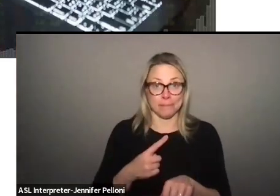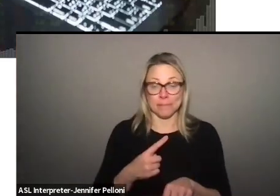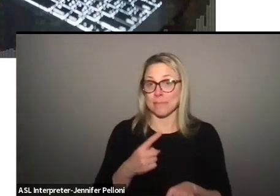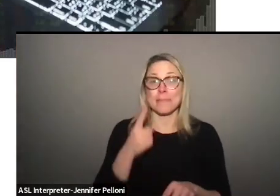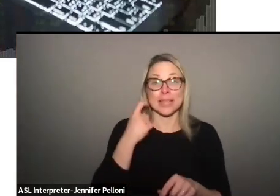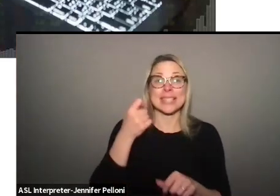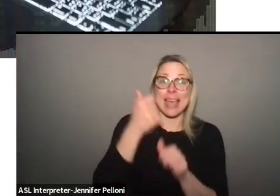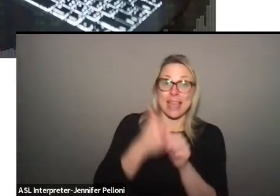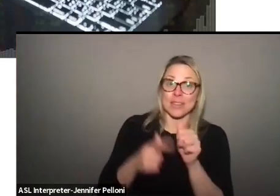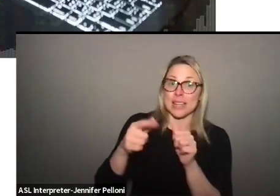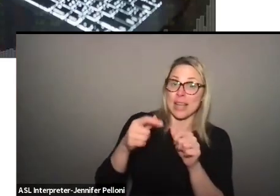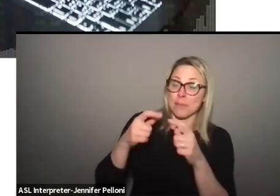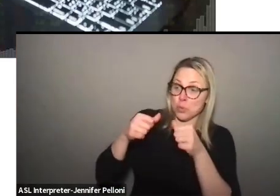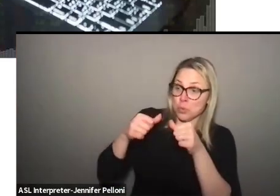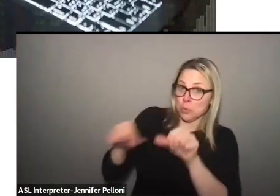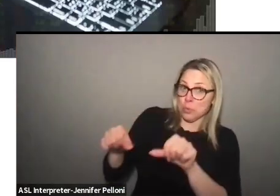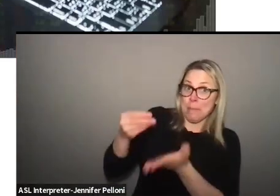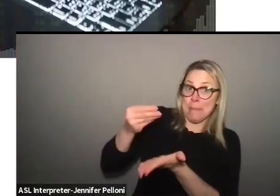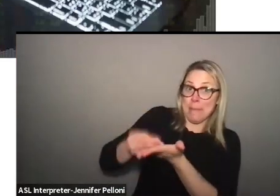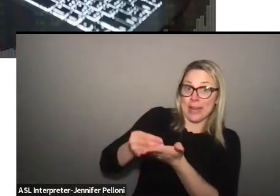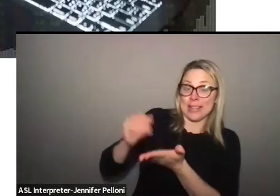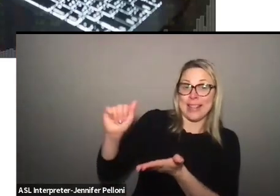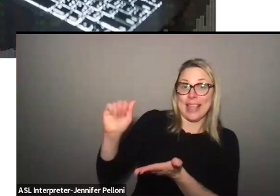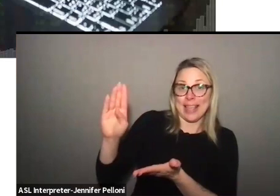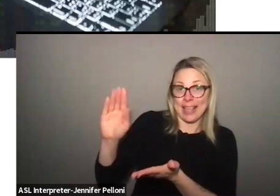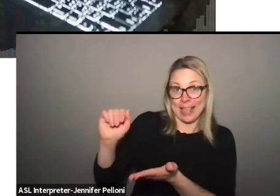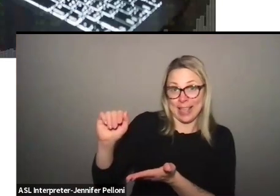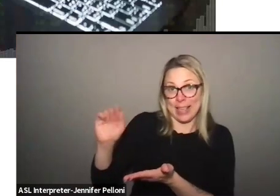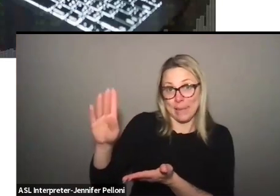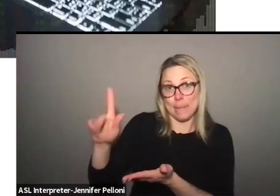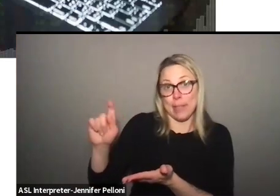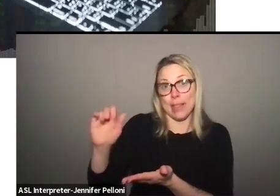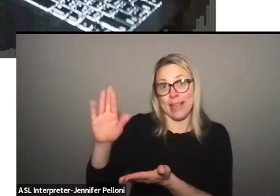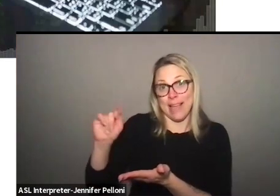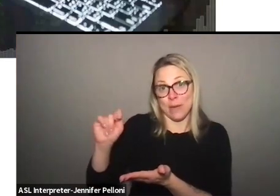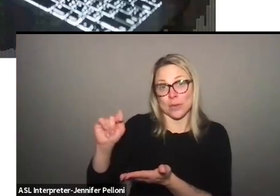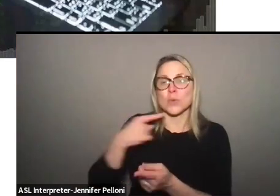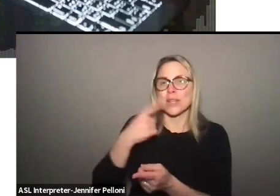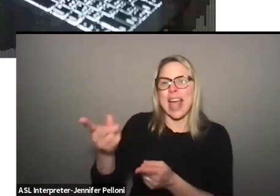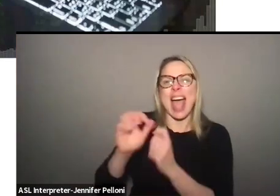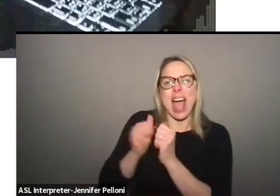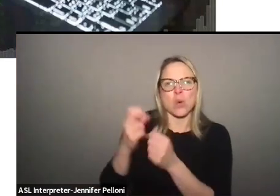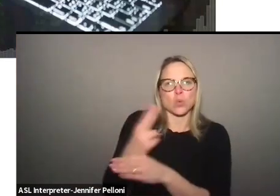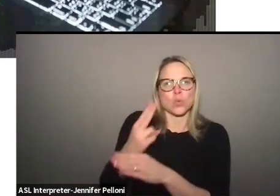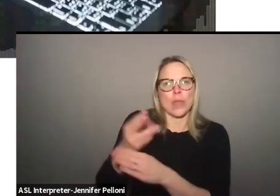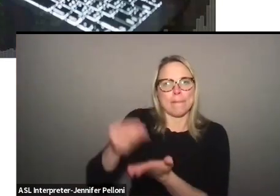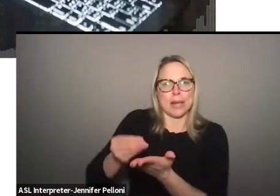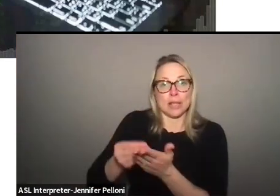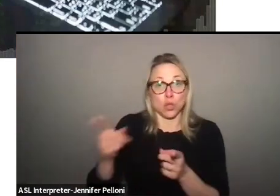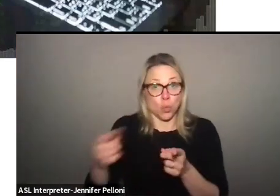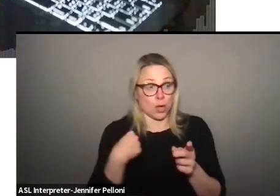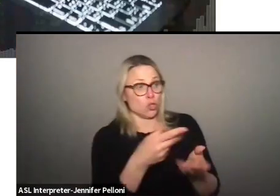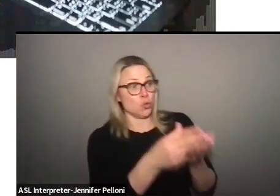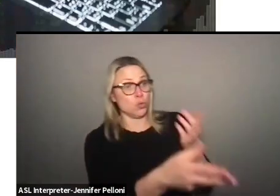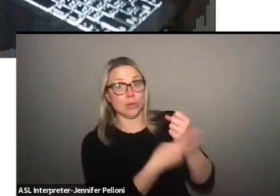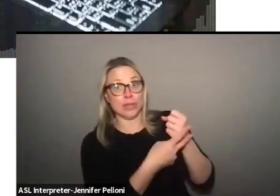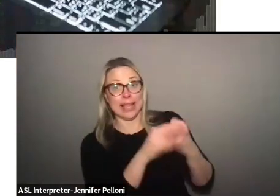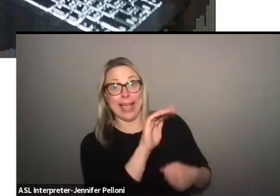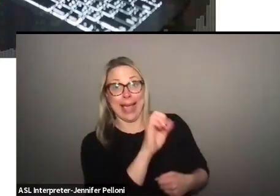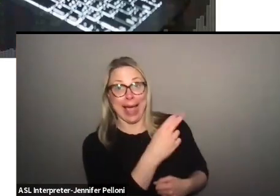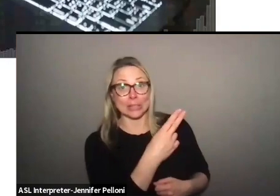you make a contribution to the ABLE account, you get to direct those funds to whichever one of those options you want it to be.